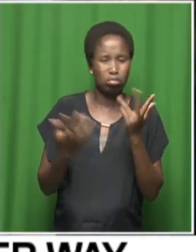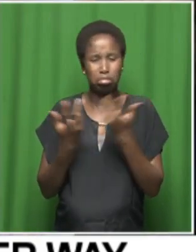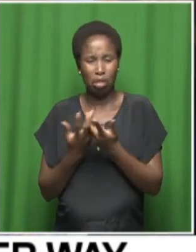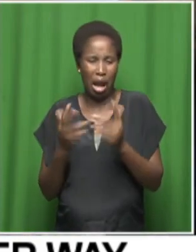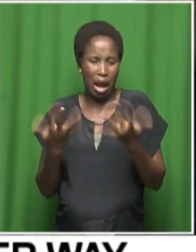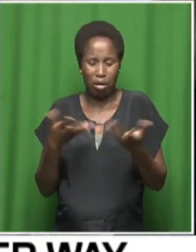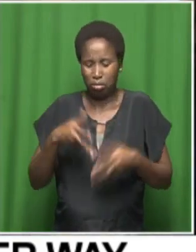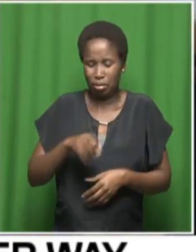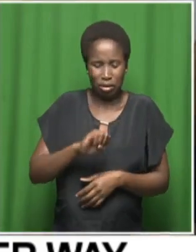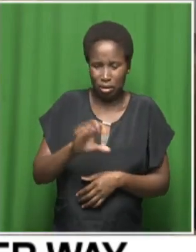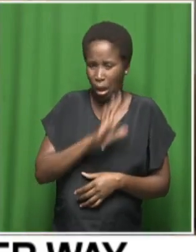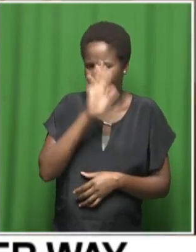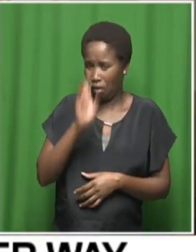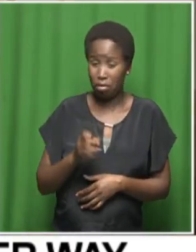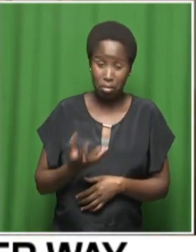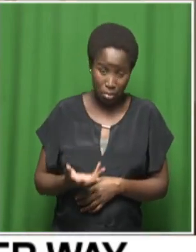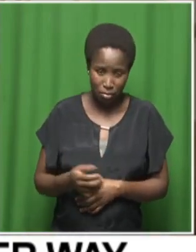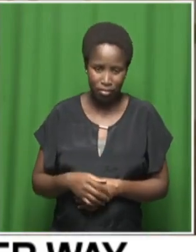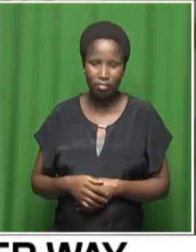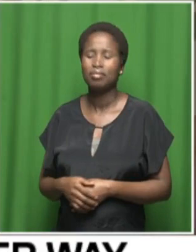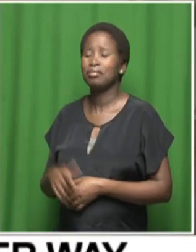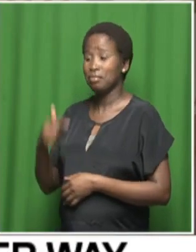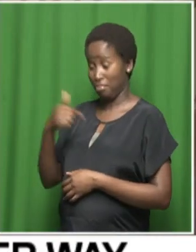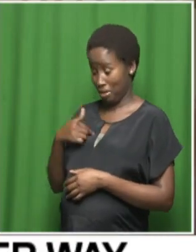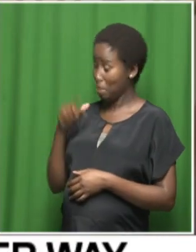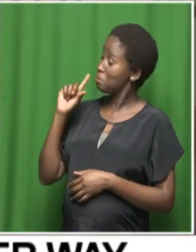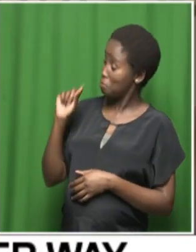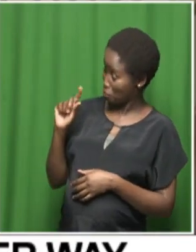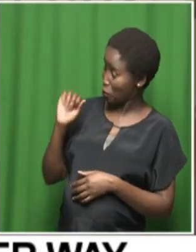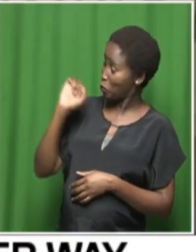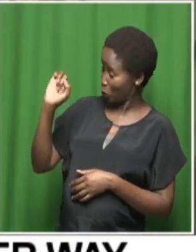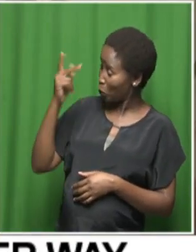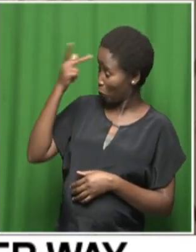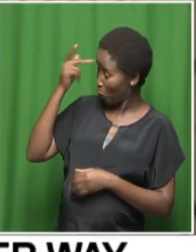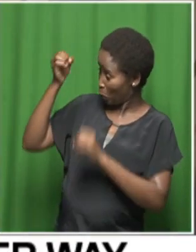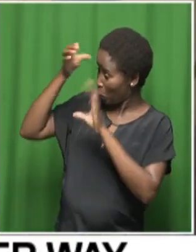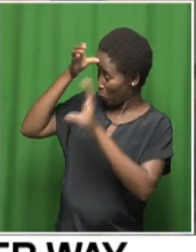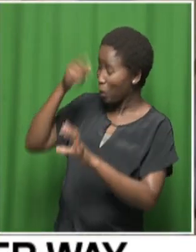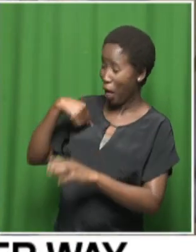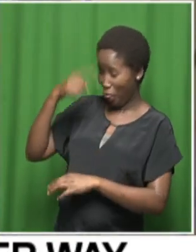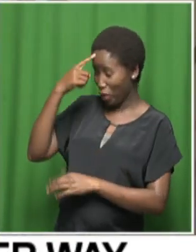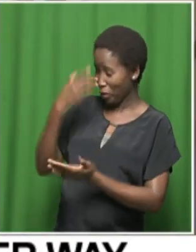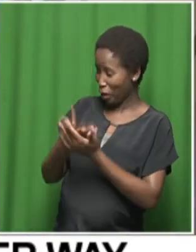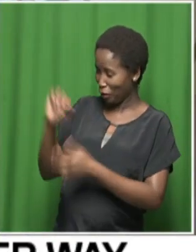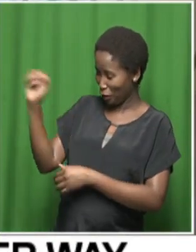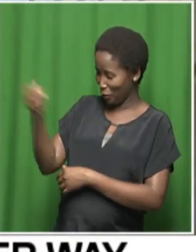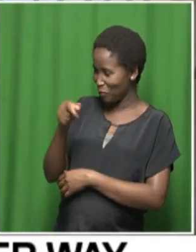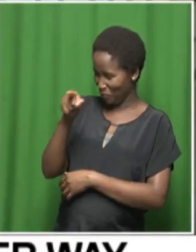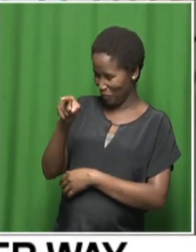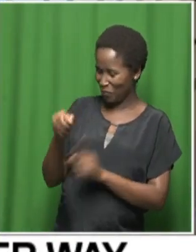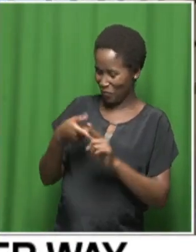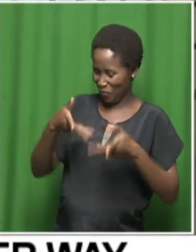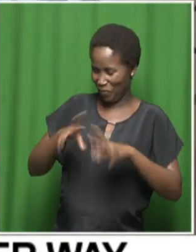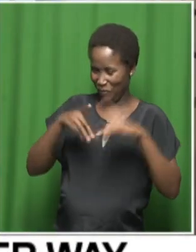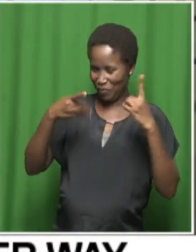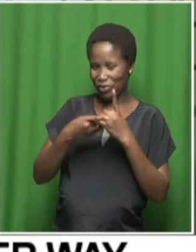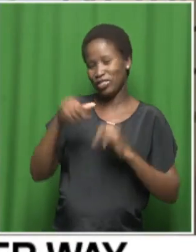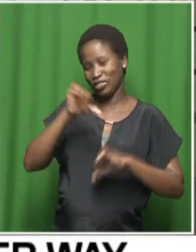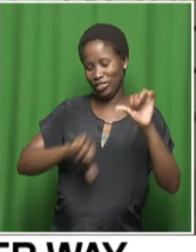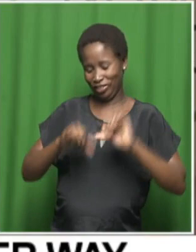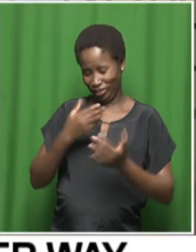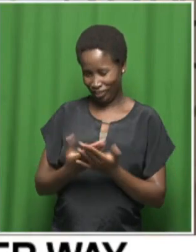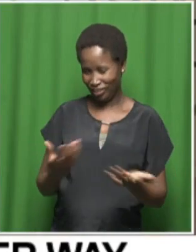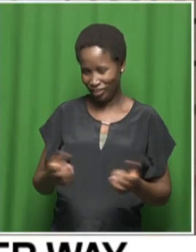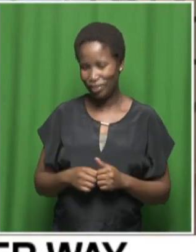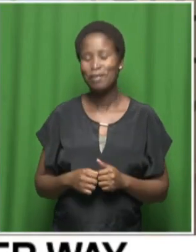much, Frances. I must say I'm impressed with your knowledge. I think you have a job in the Department of Science. Thank you. Firstly,